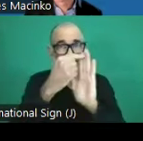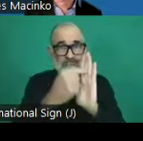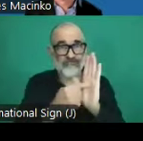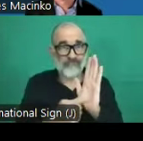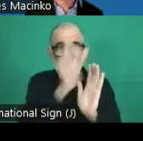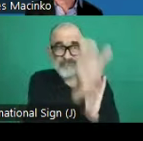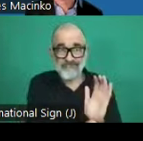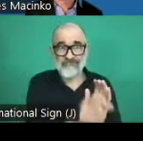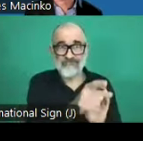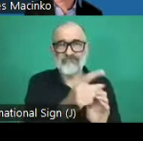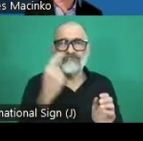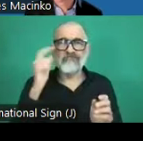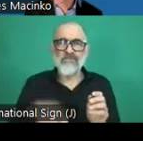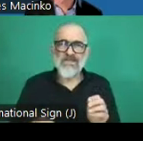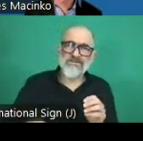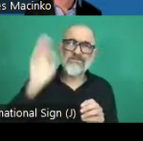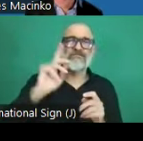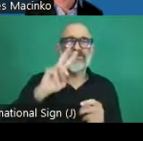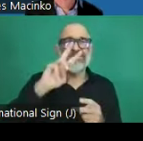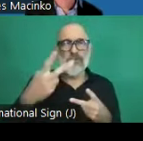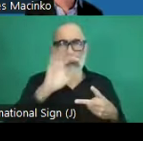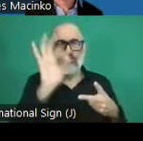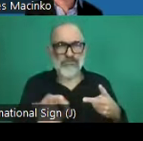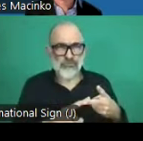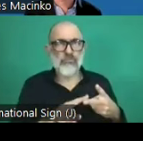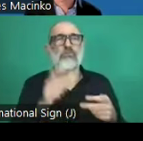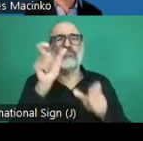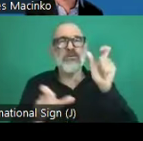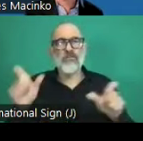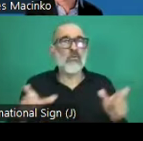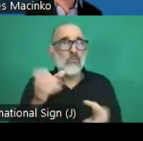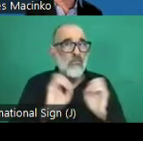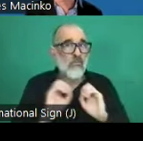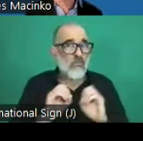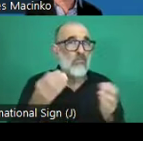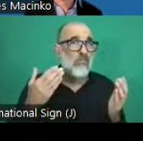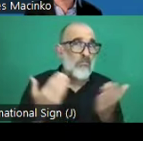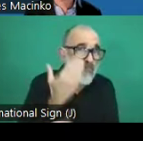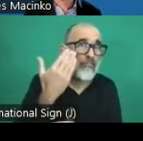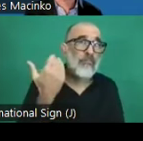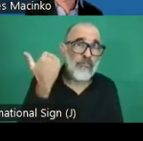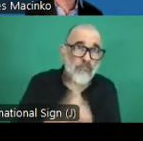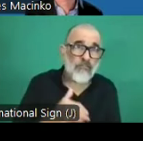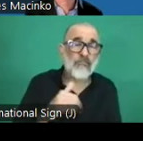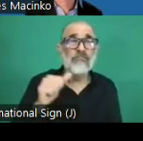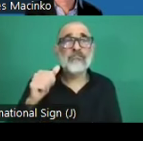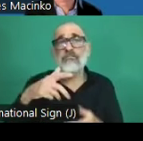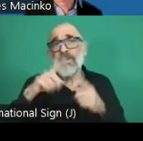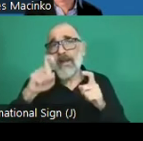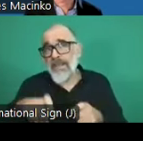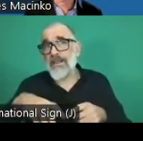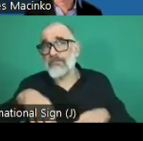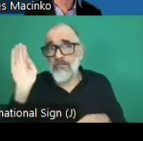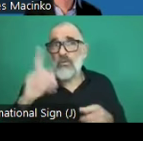condition or needed to have a preventive exam? They would not necessarily be included in this indicator, and we might be missing some very